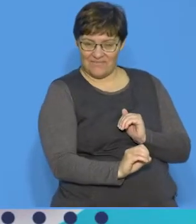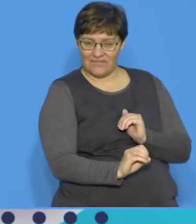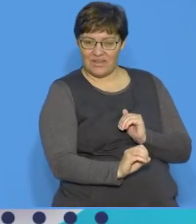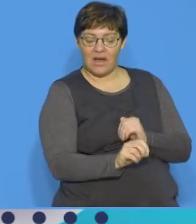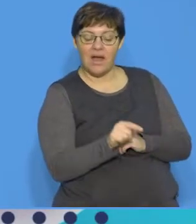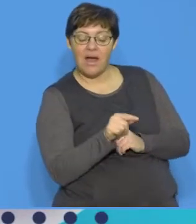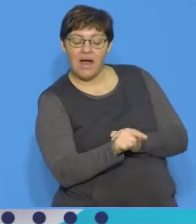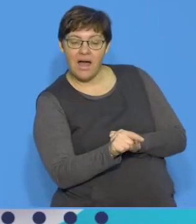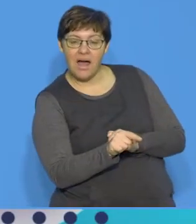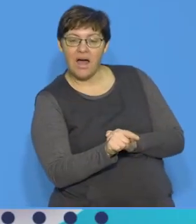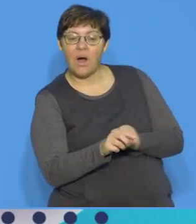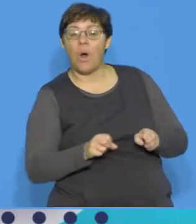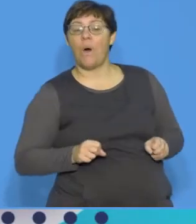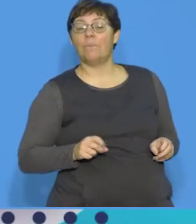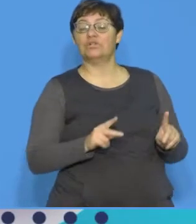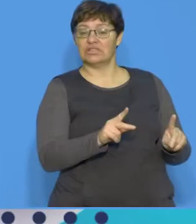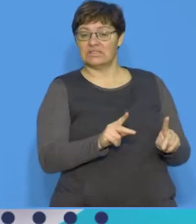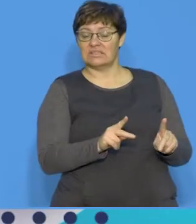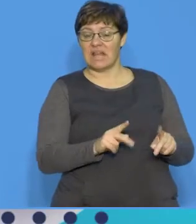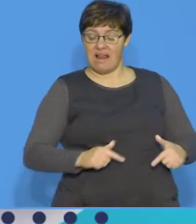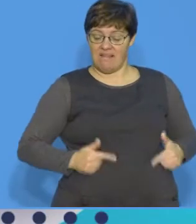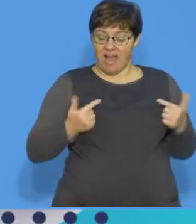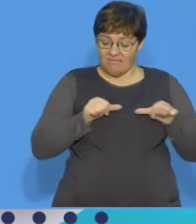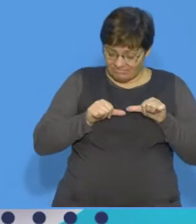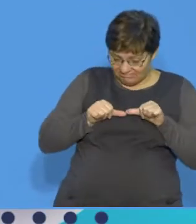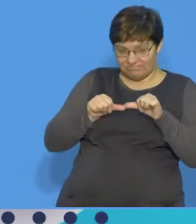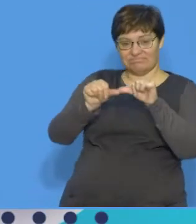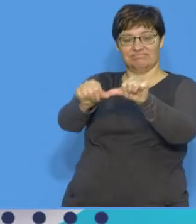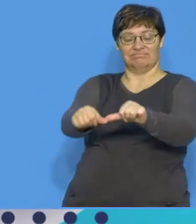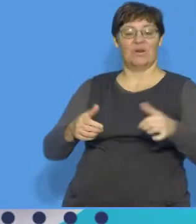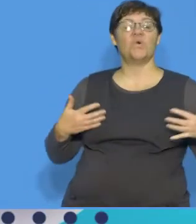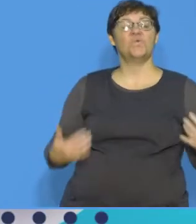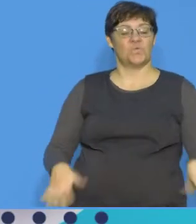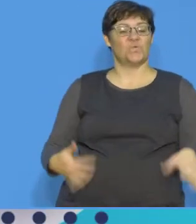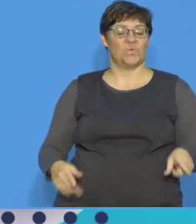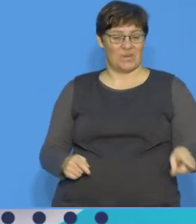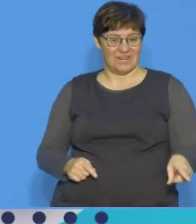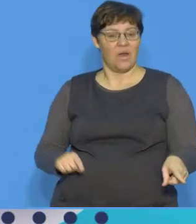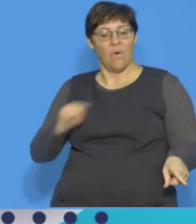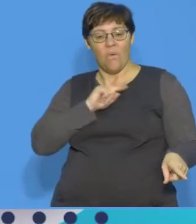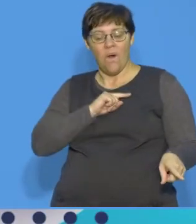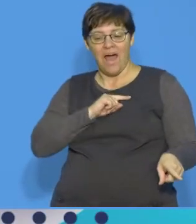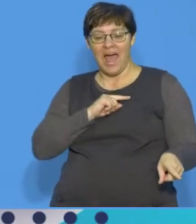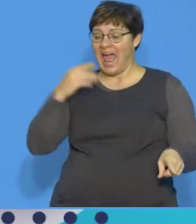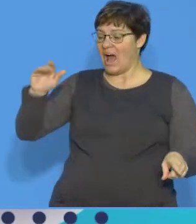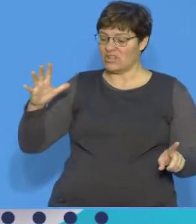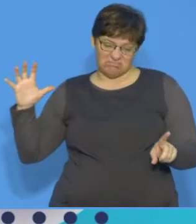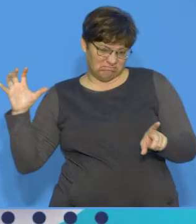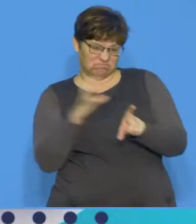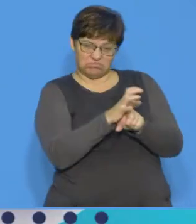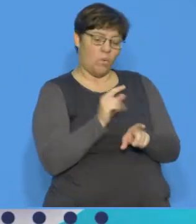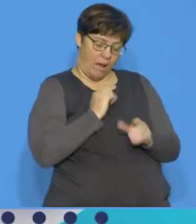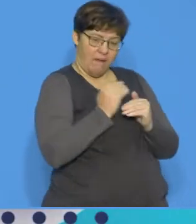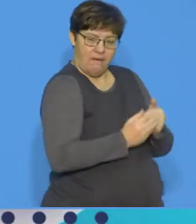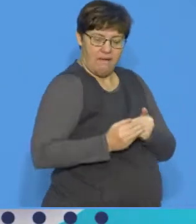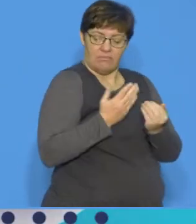a better chance to survive. And if you give the little ones a better chance to survive, they